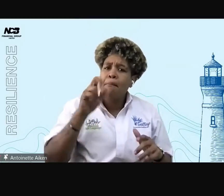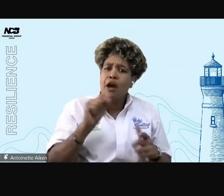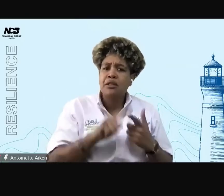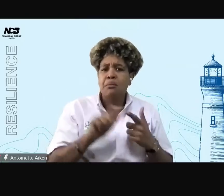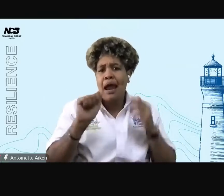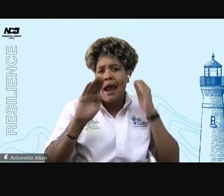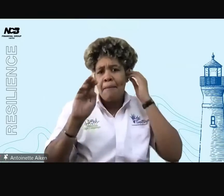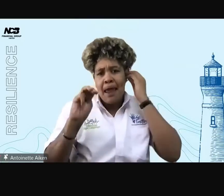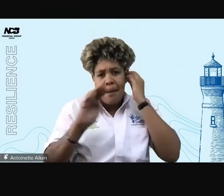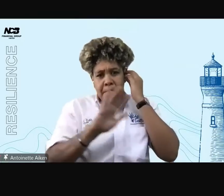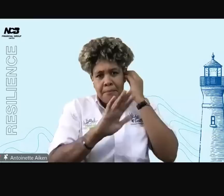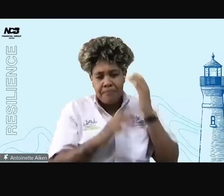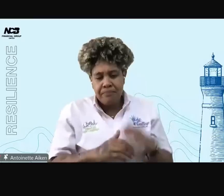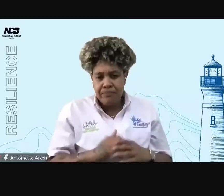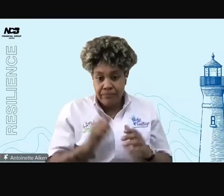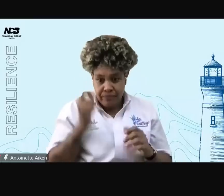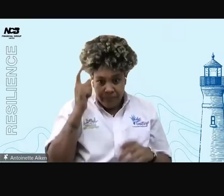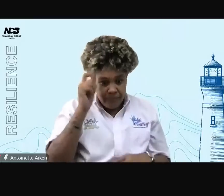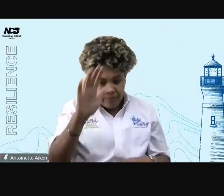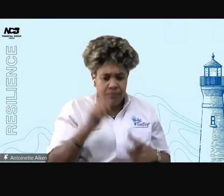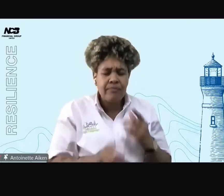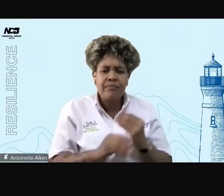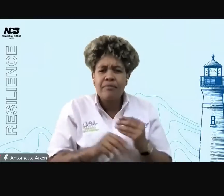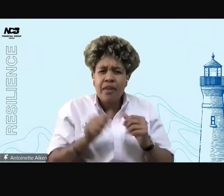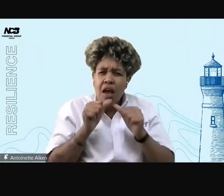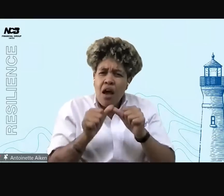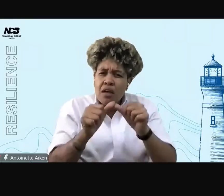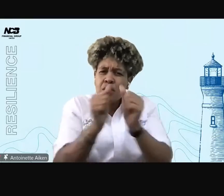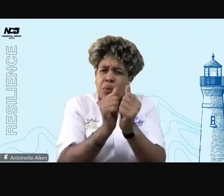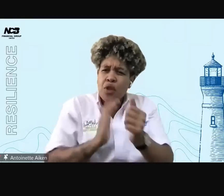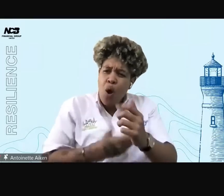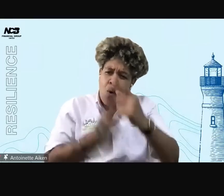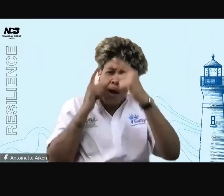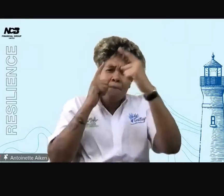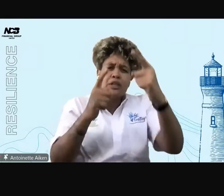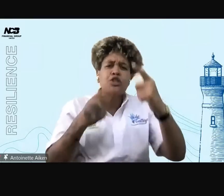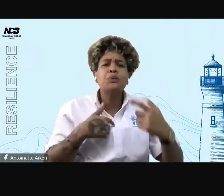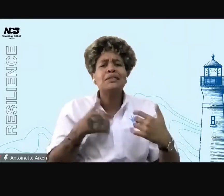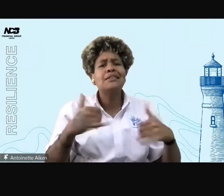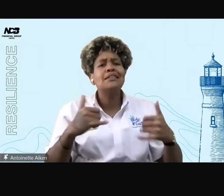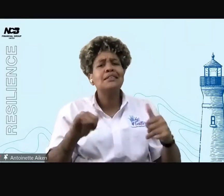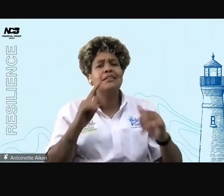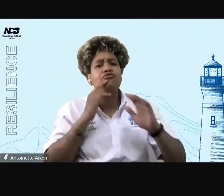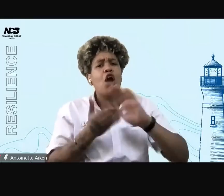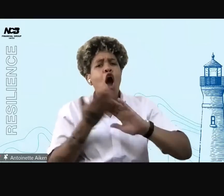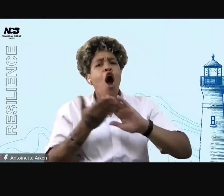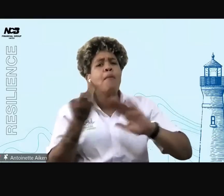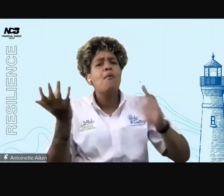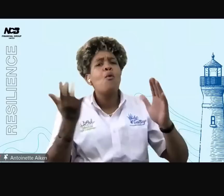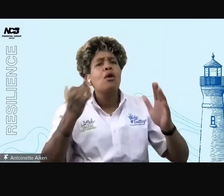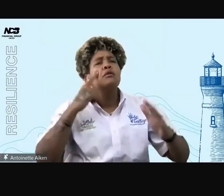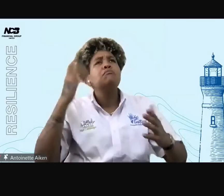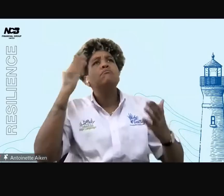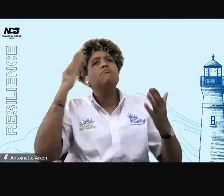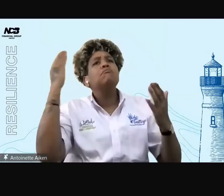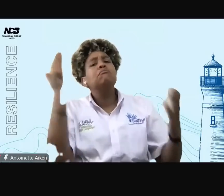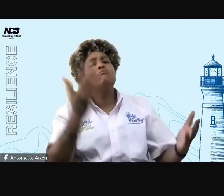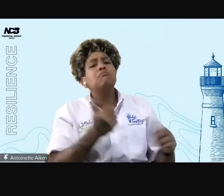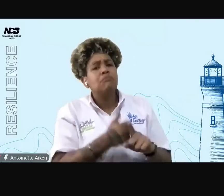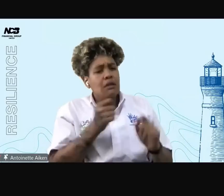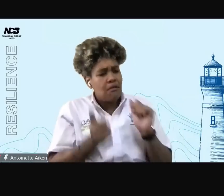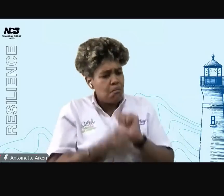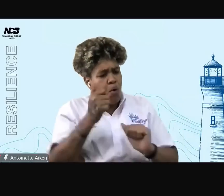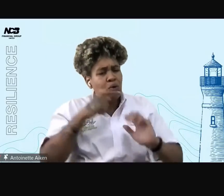ABMs. However, consistent with our mission, we continue to operate what is far and away the most